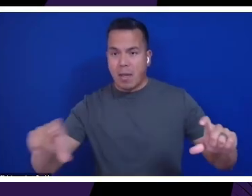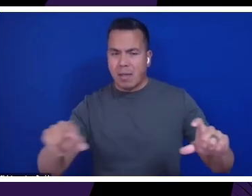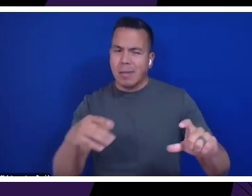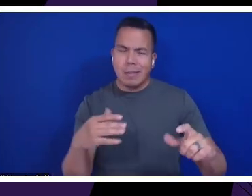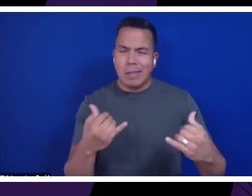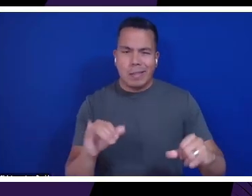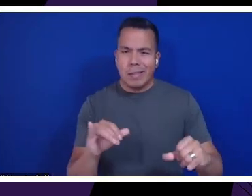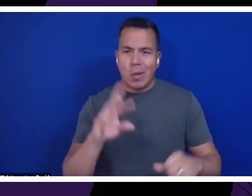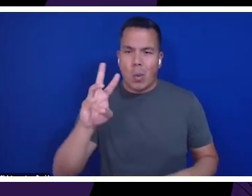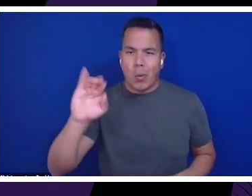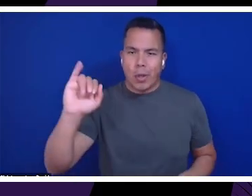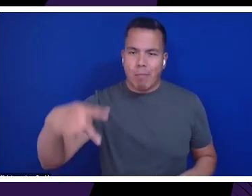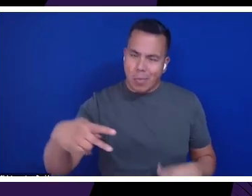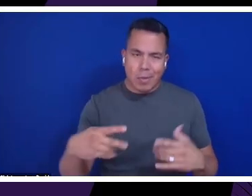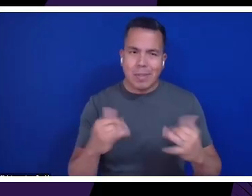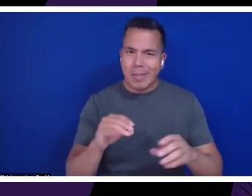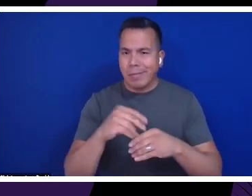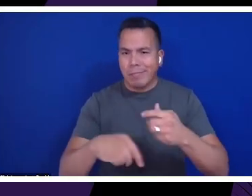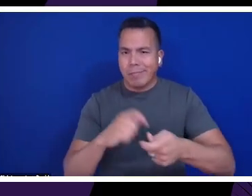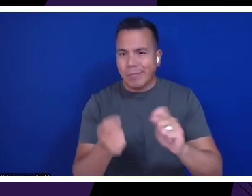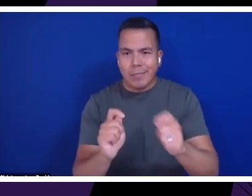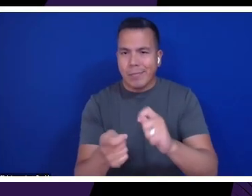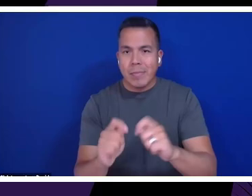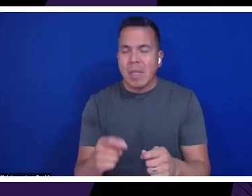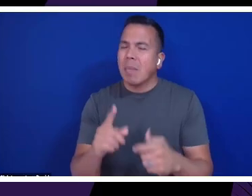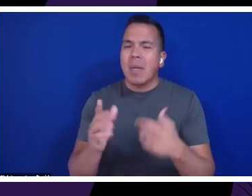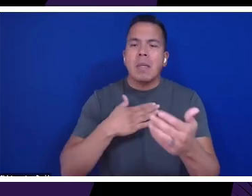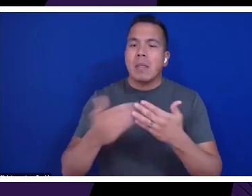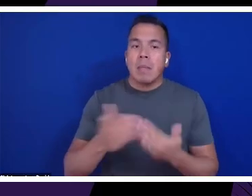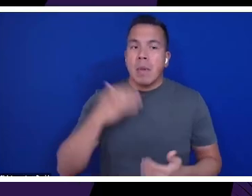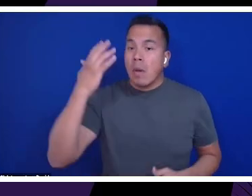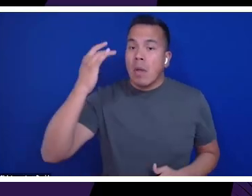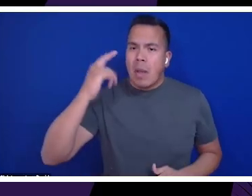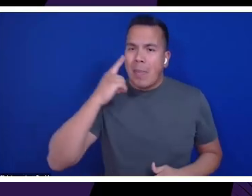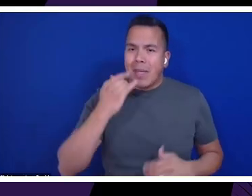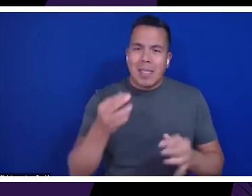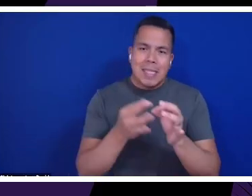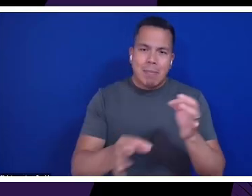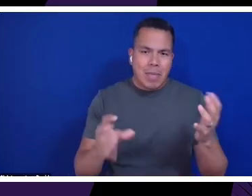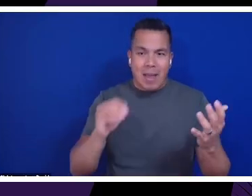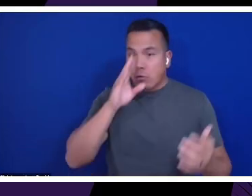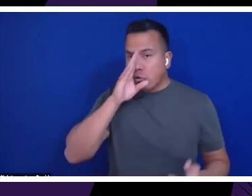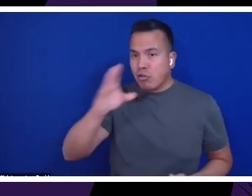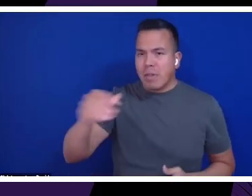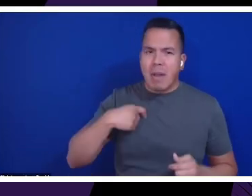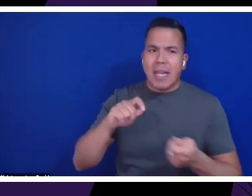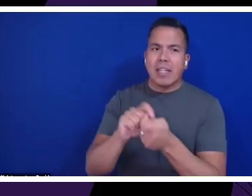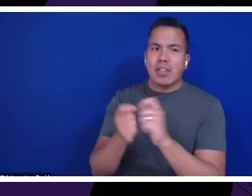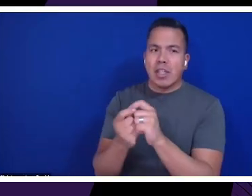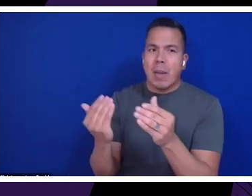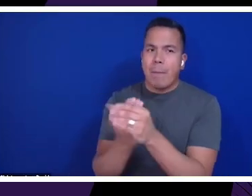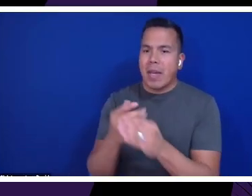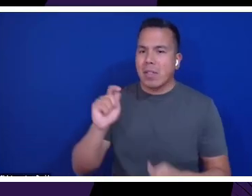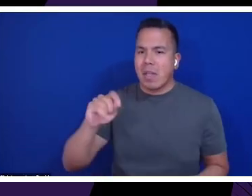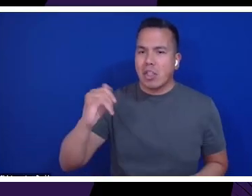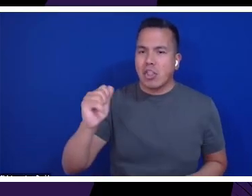and subject to change, but doesn't matter because you can simply and directly change the package.json